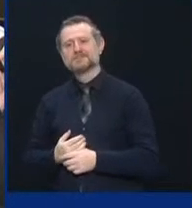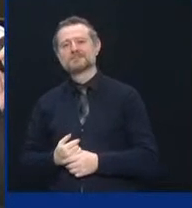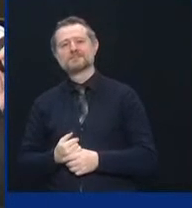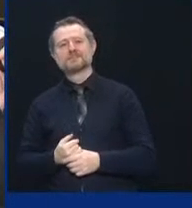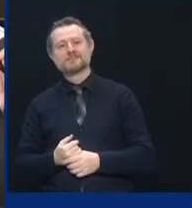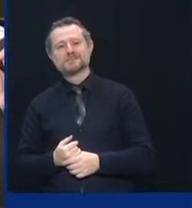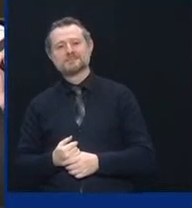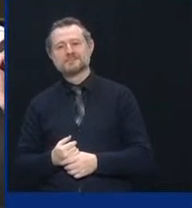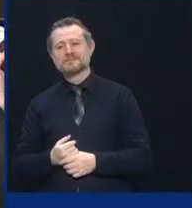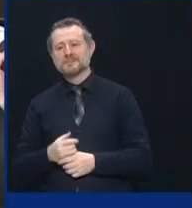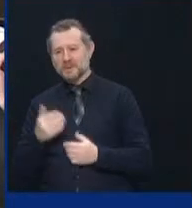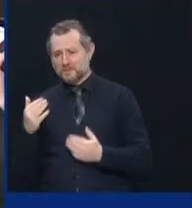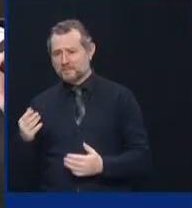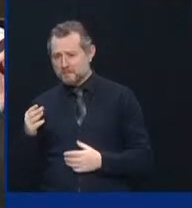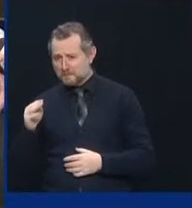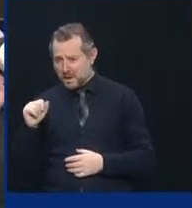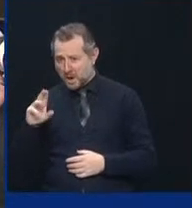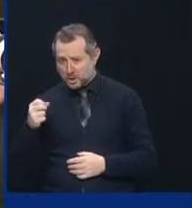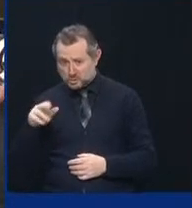Marcia.